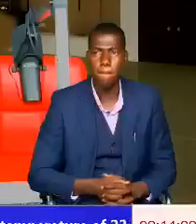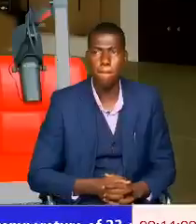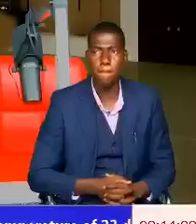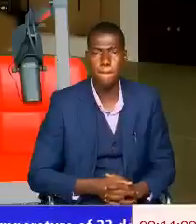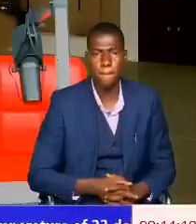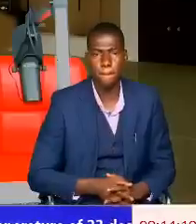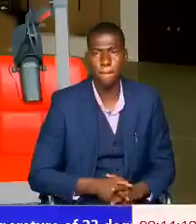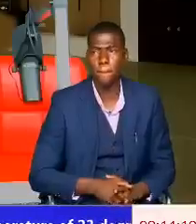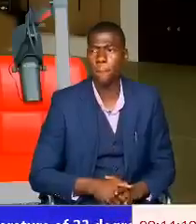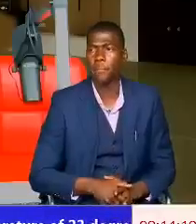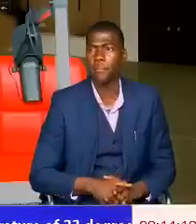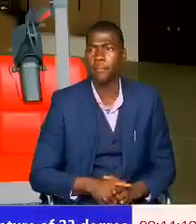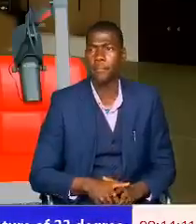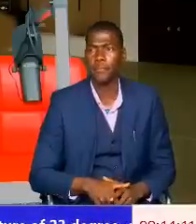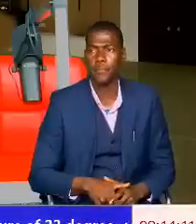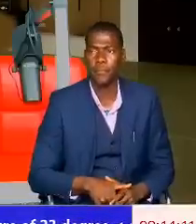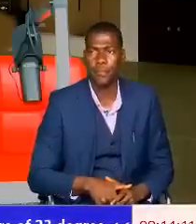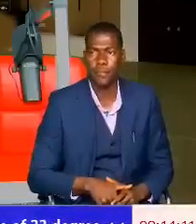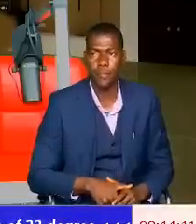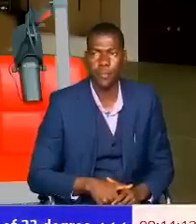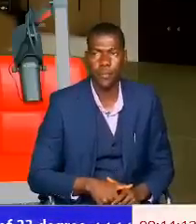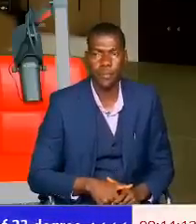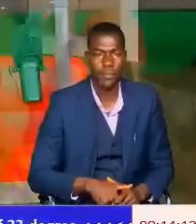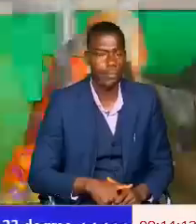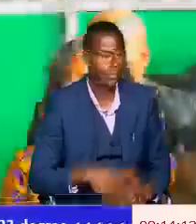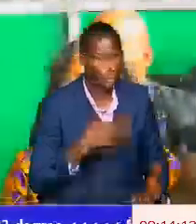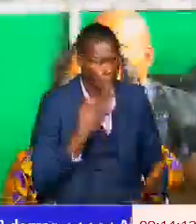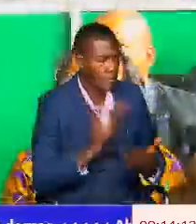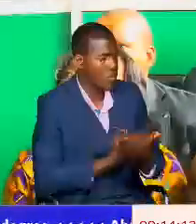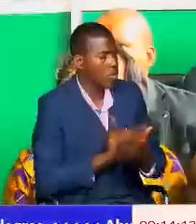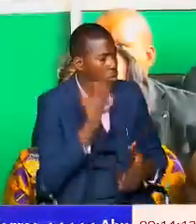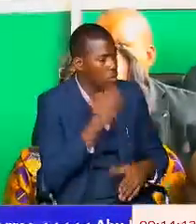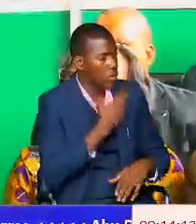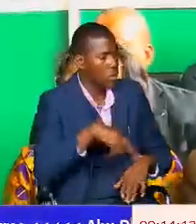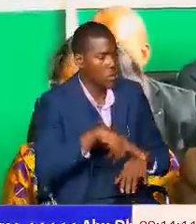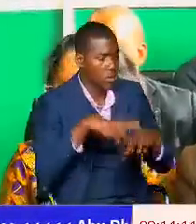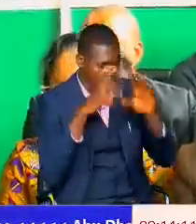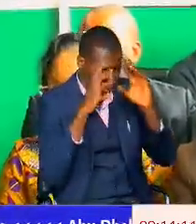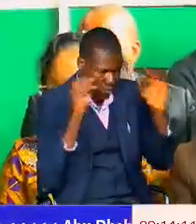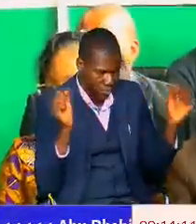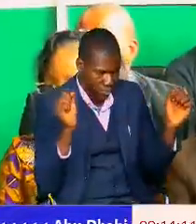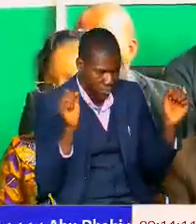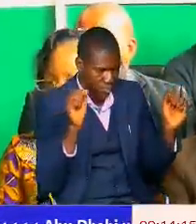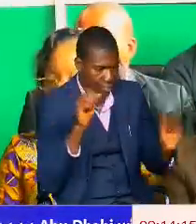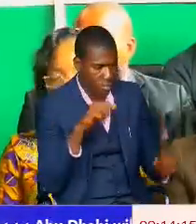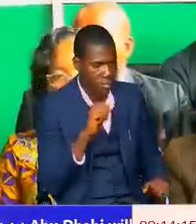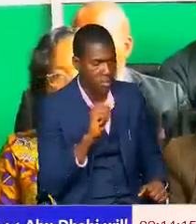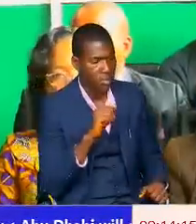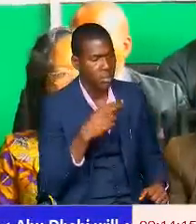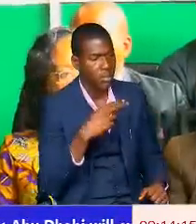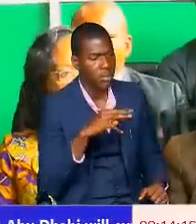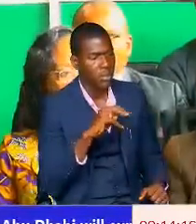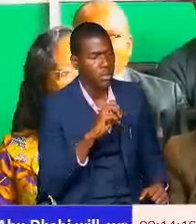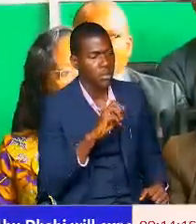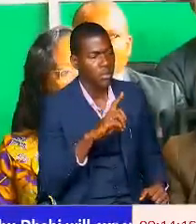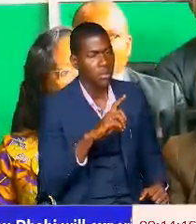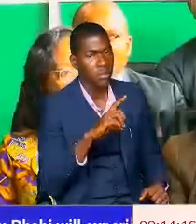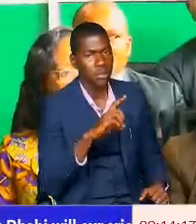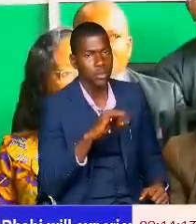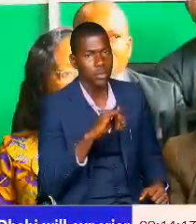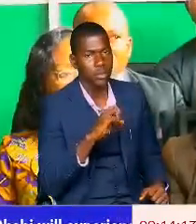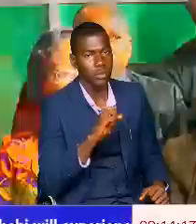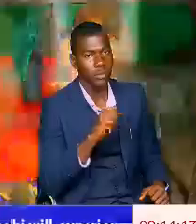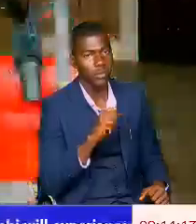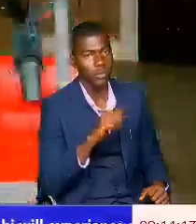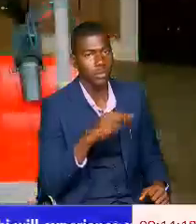Good morning, sir. Ordinary Amenisa. Good morning, sir. remember the family. You're not going to start afresh. You just